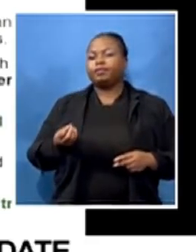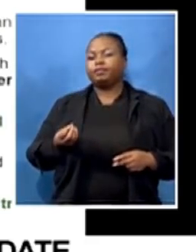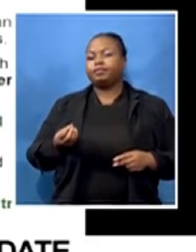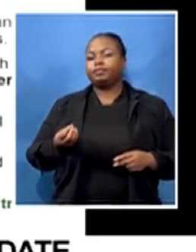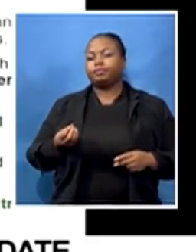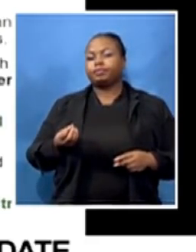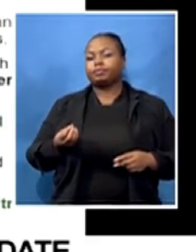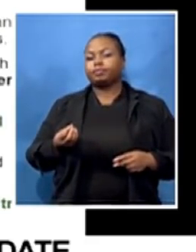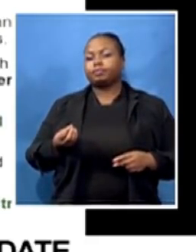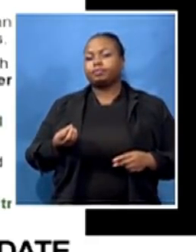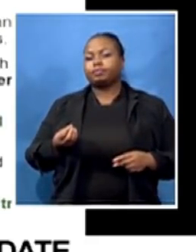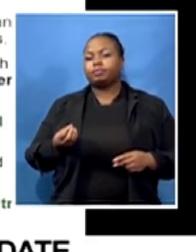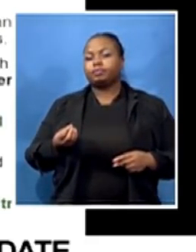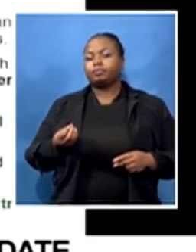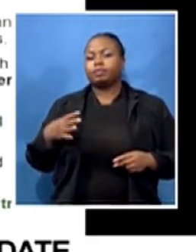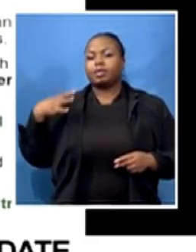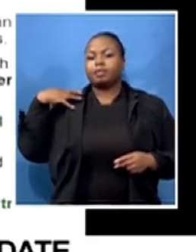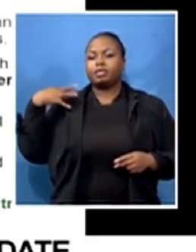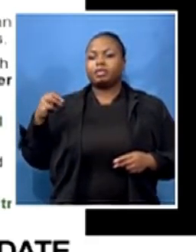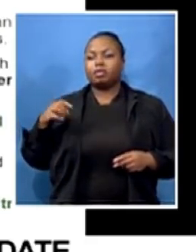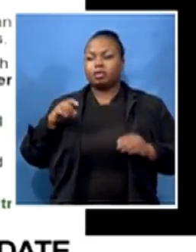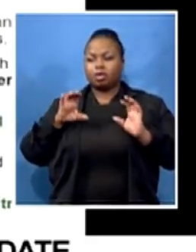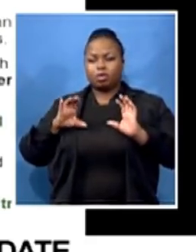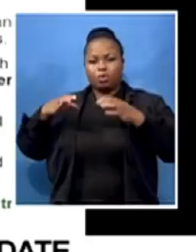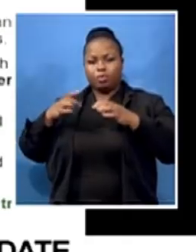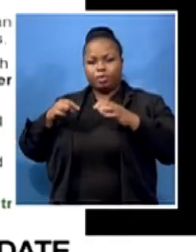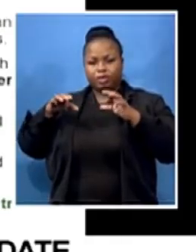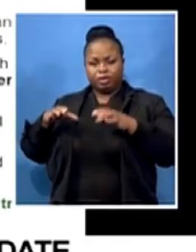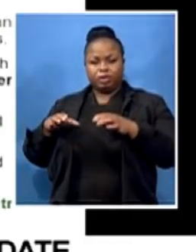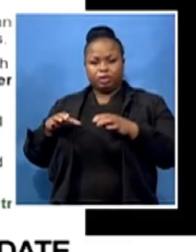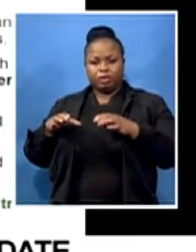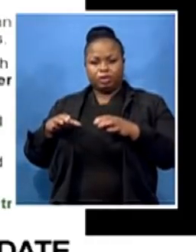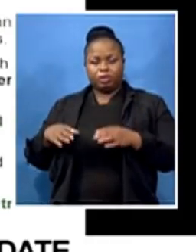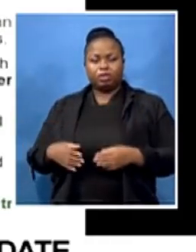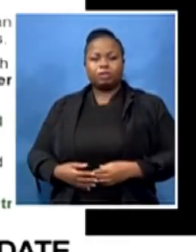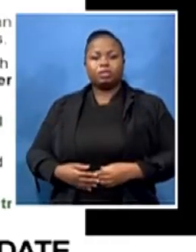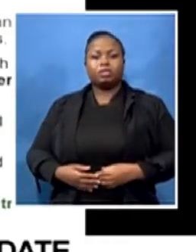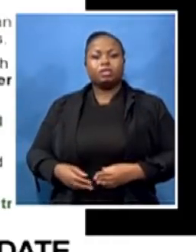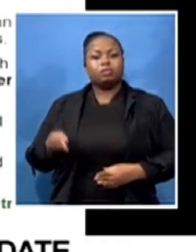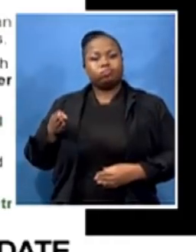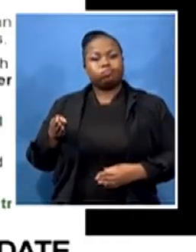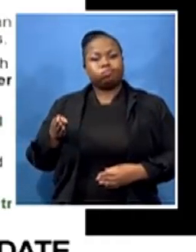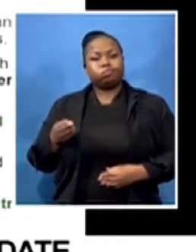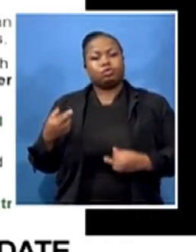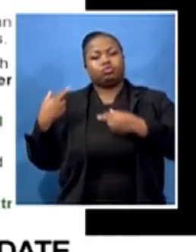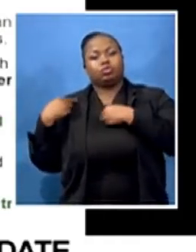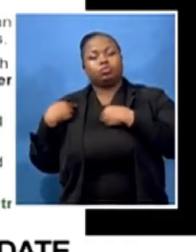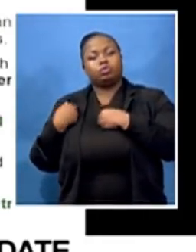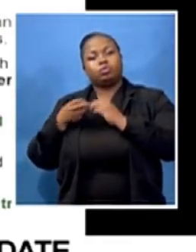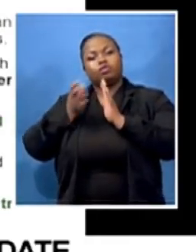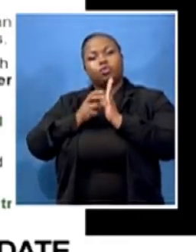ministerial committee that looks at and does regulations, taking decisions from